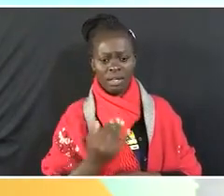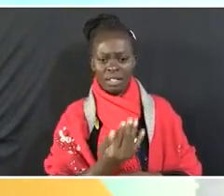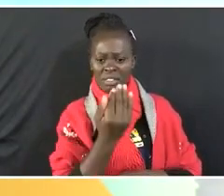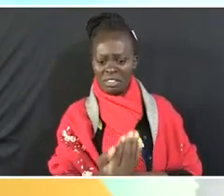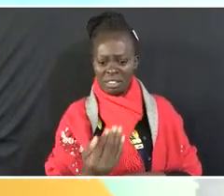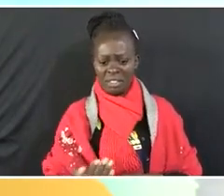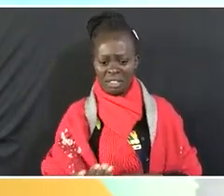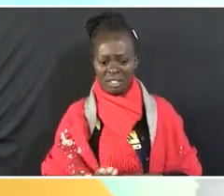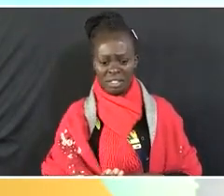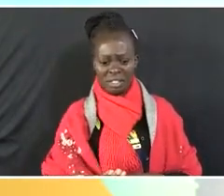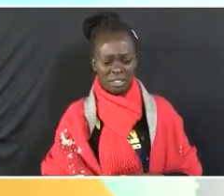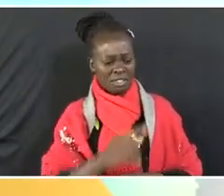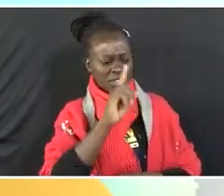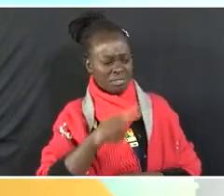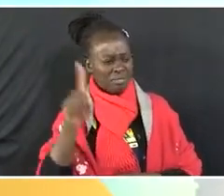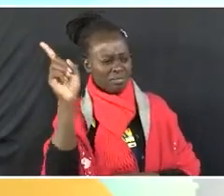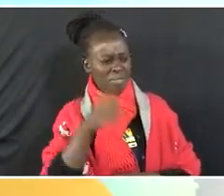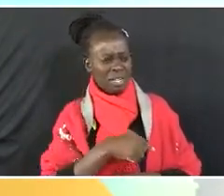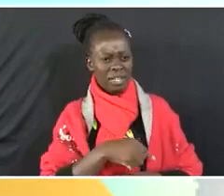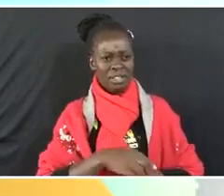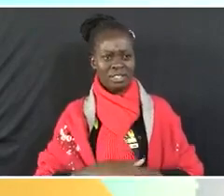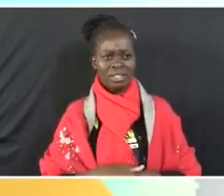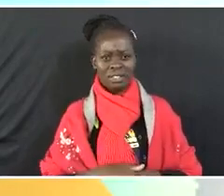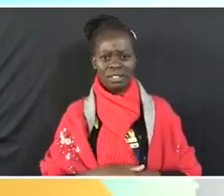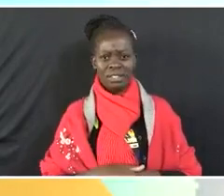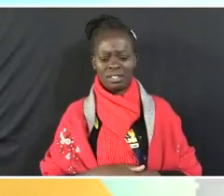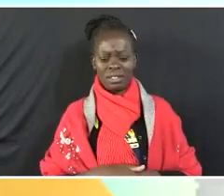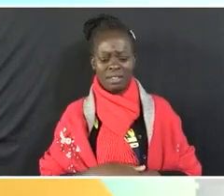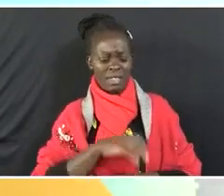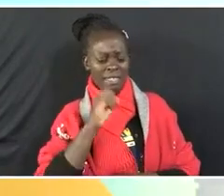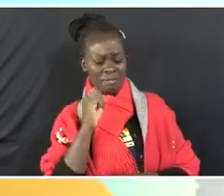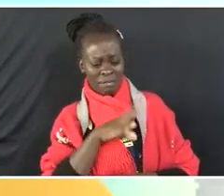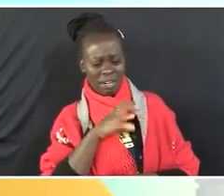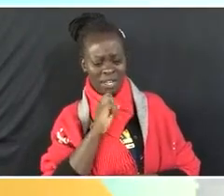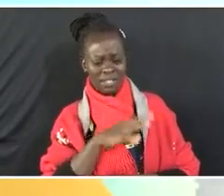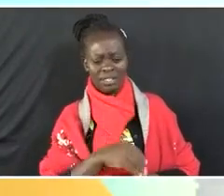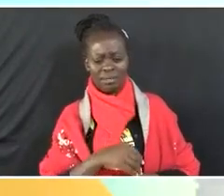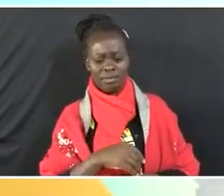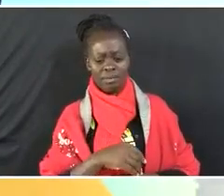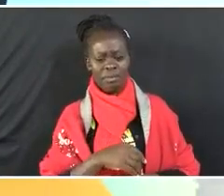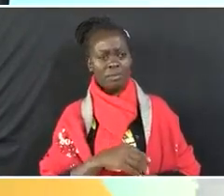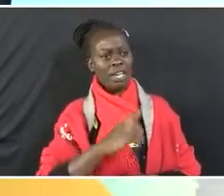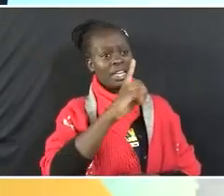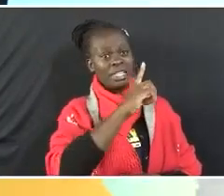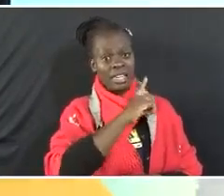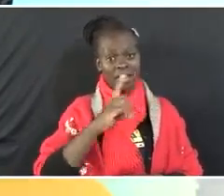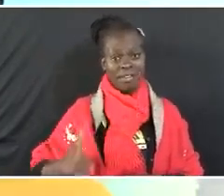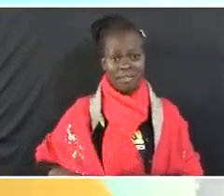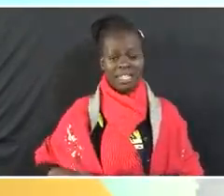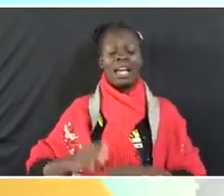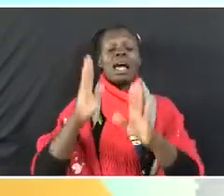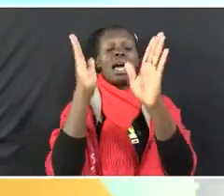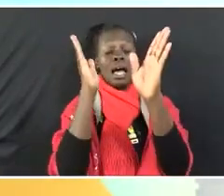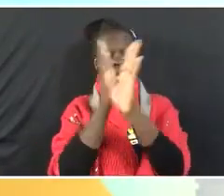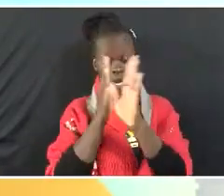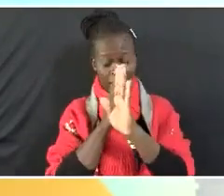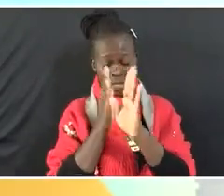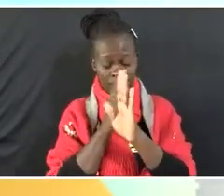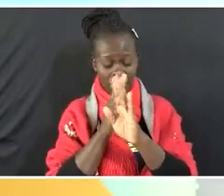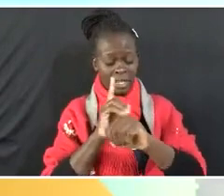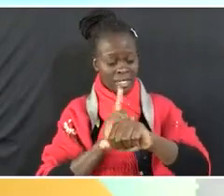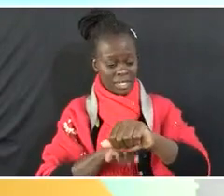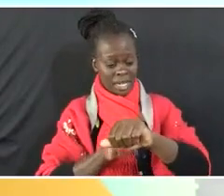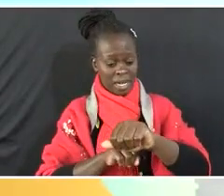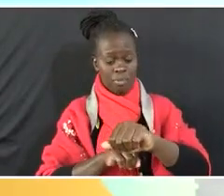their children. Afraid. David ran away from home when Absalom went to Hebron